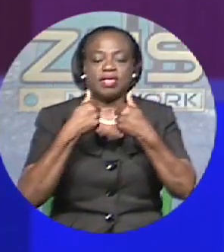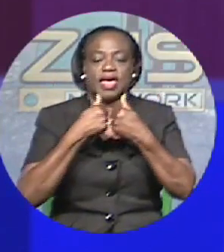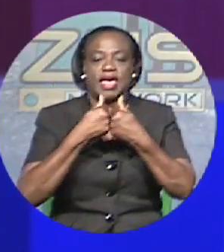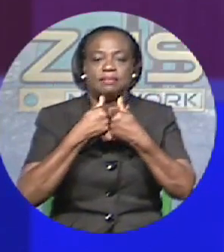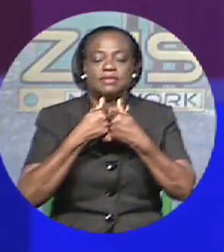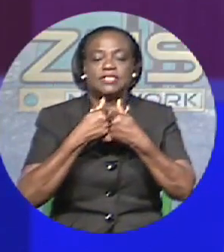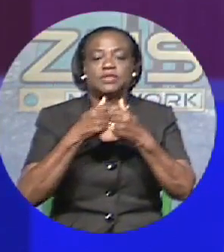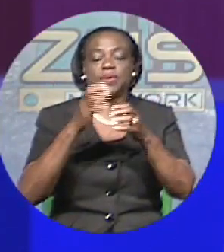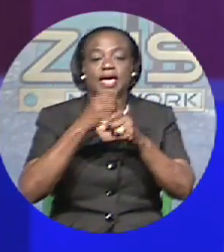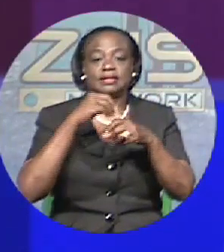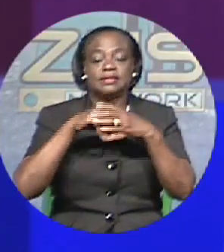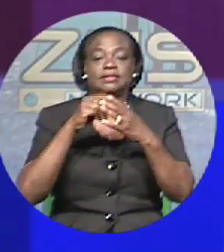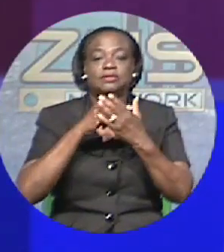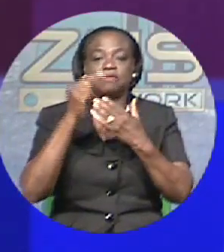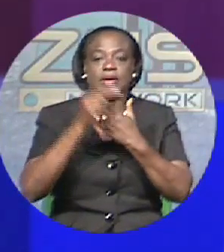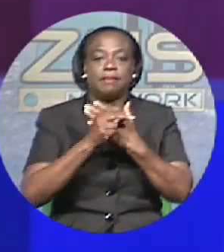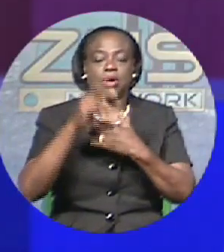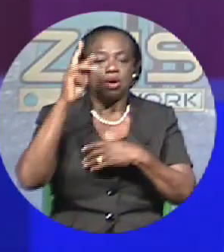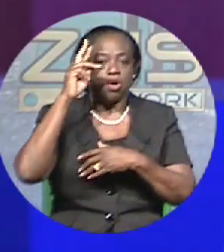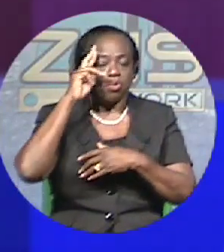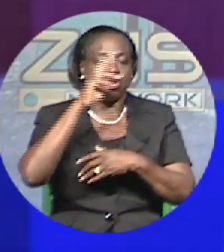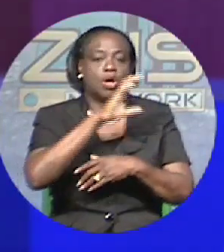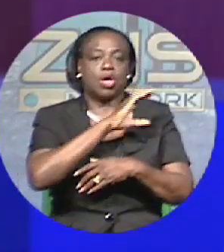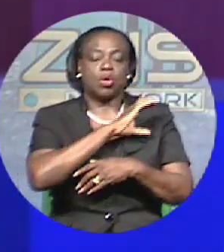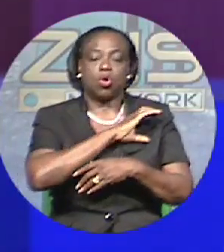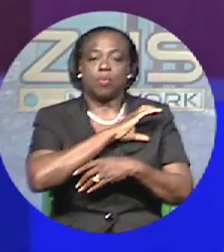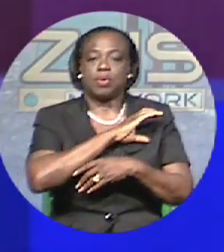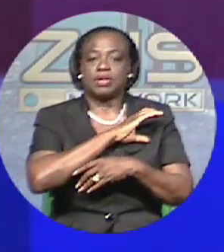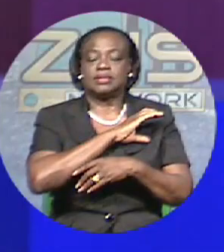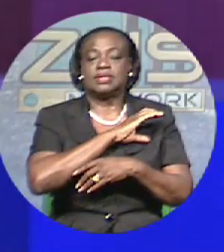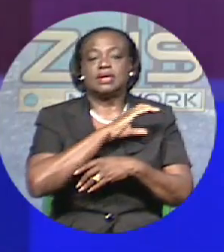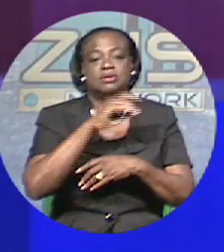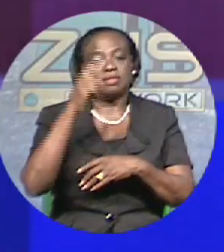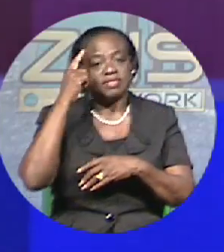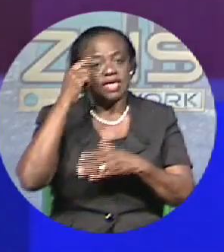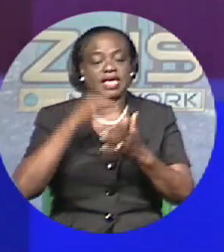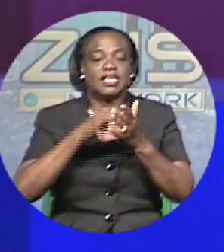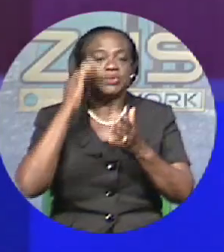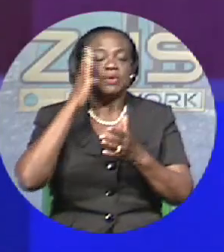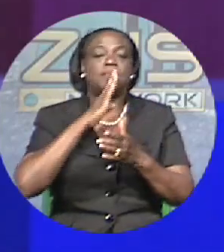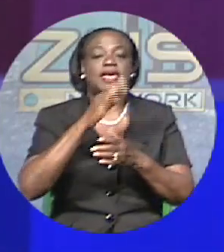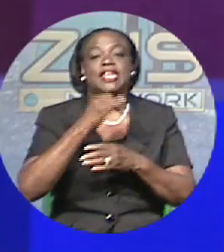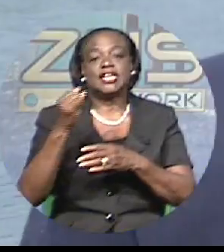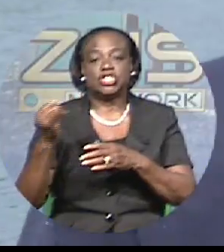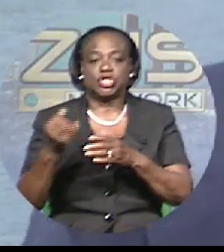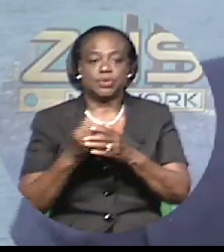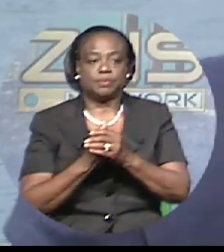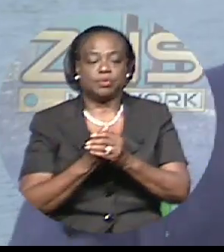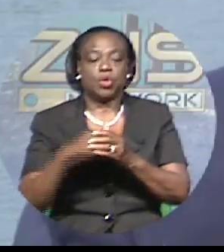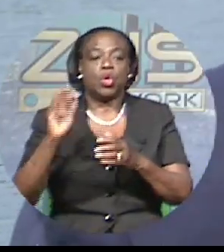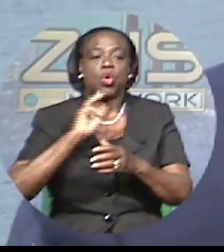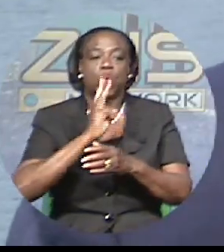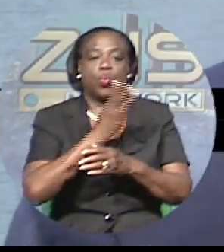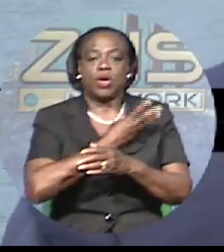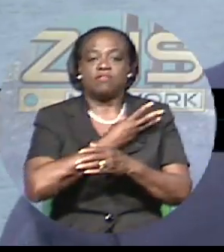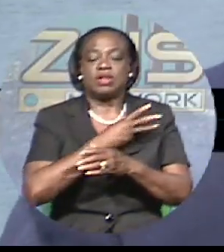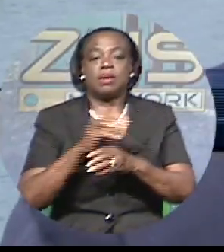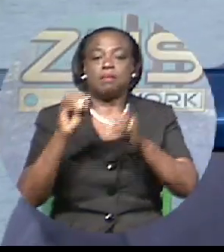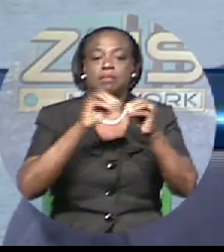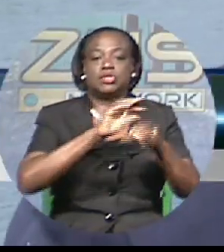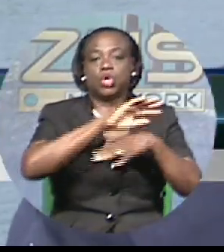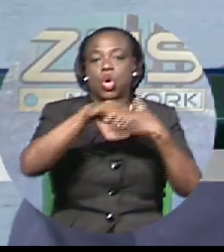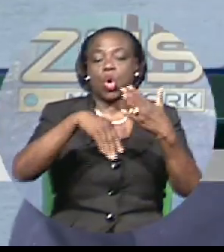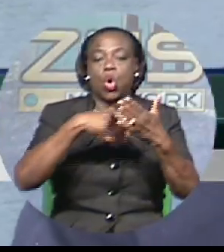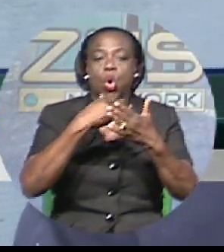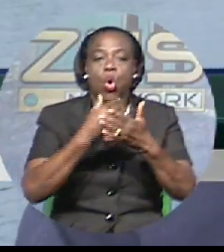down. But Vice President Roy Colebrook doesn't expect that to be big of an issue this time around. We have already put all federations on